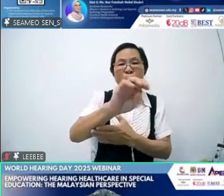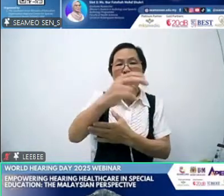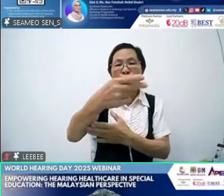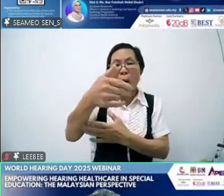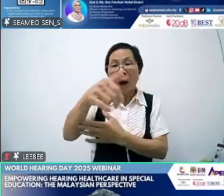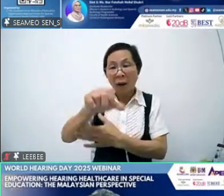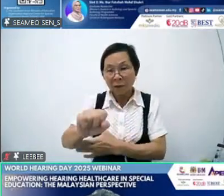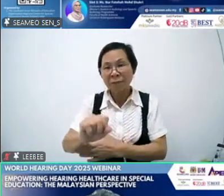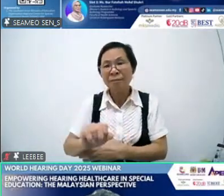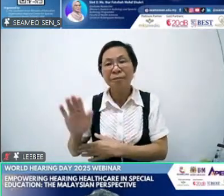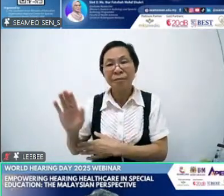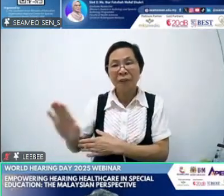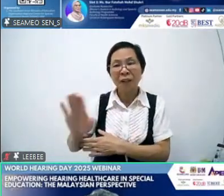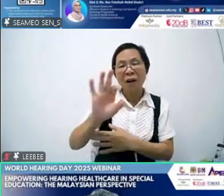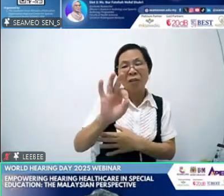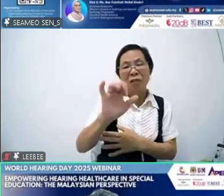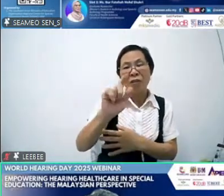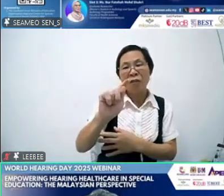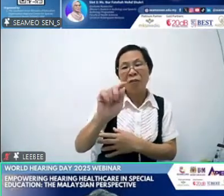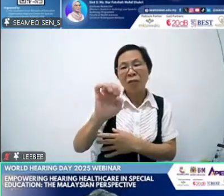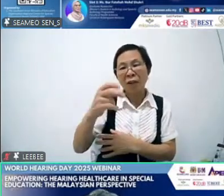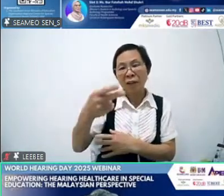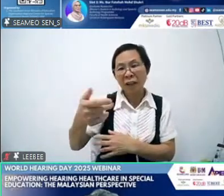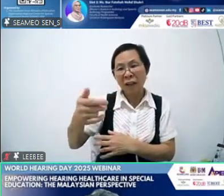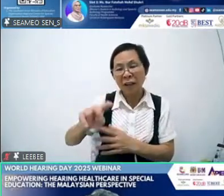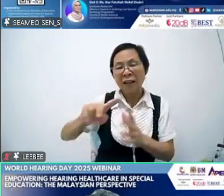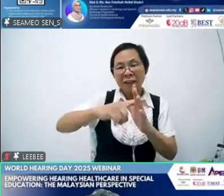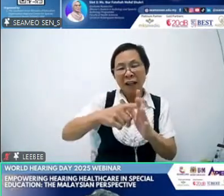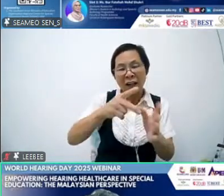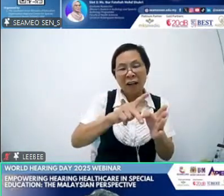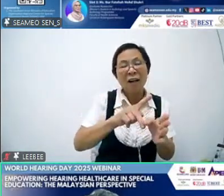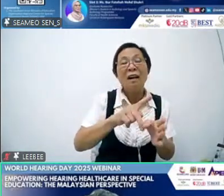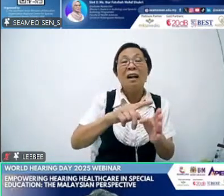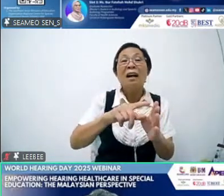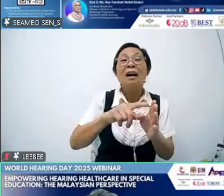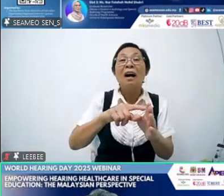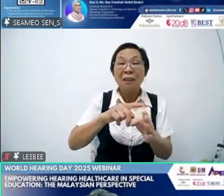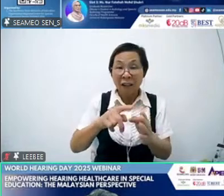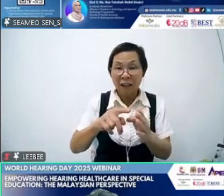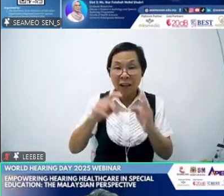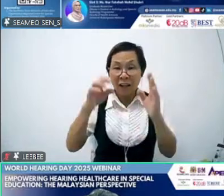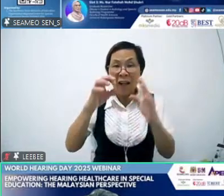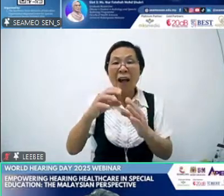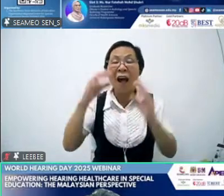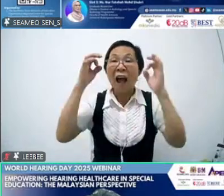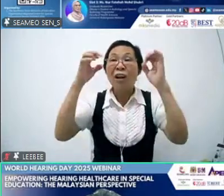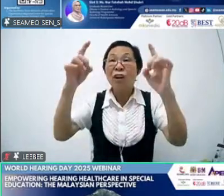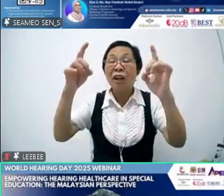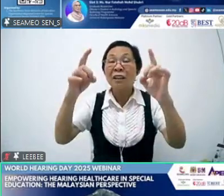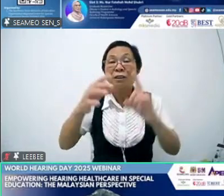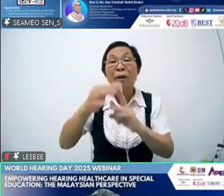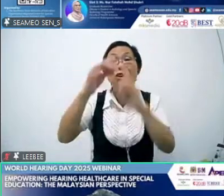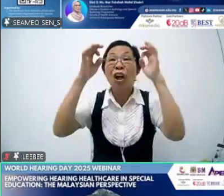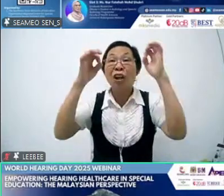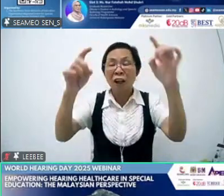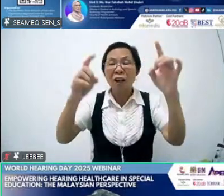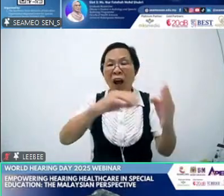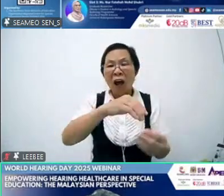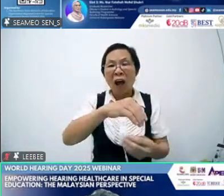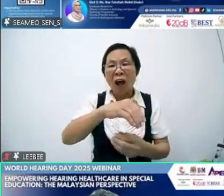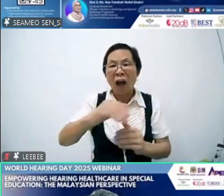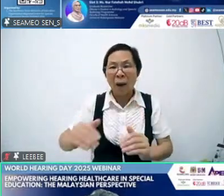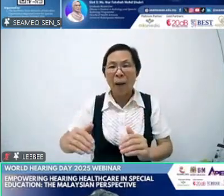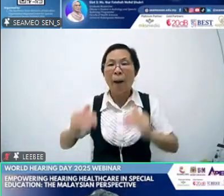Ms. Nur Fatehah then began her career as a special education teacher before moving to the Special Education Support Service Centre, 3PK,